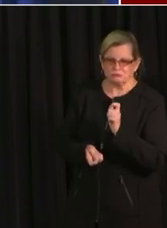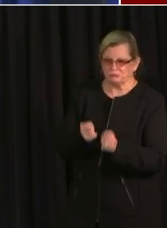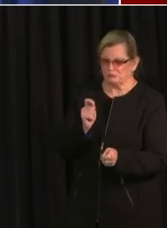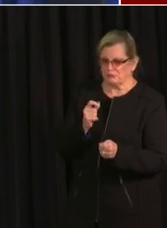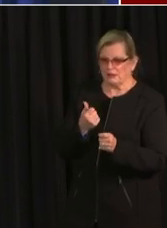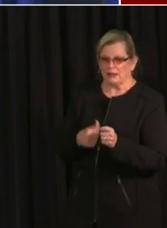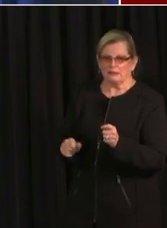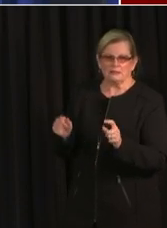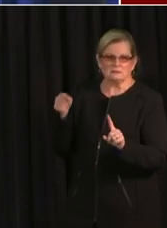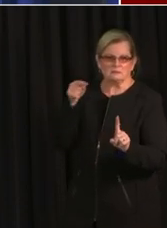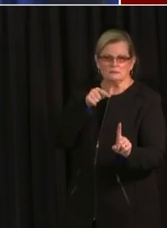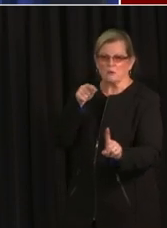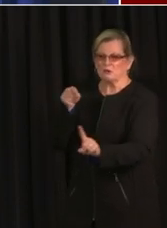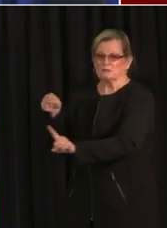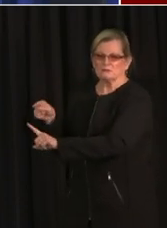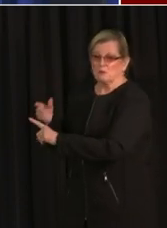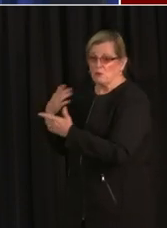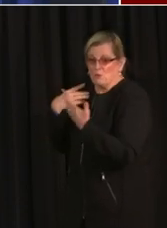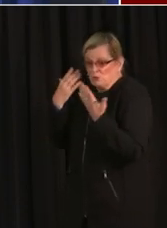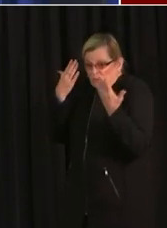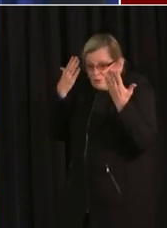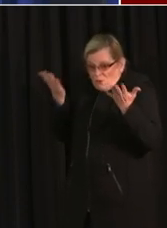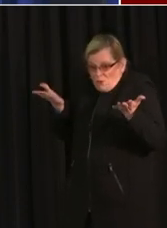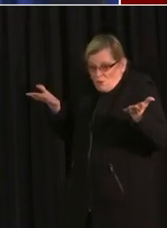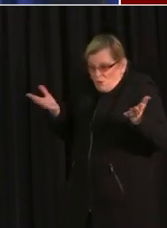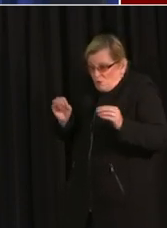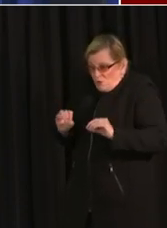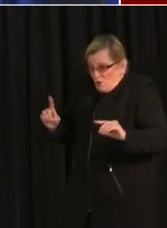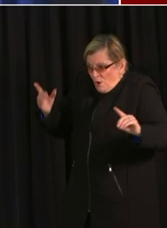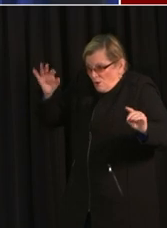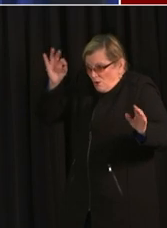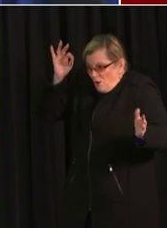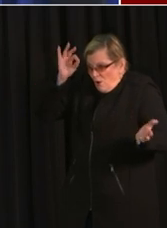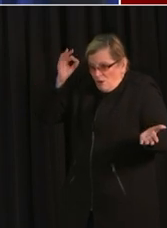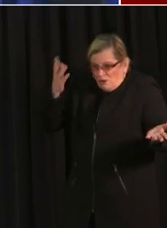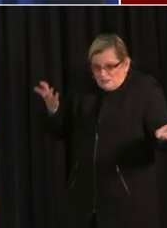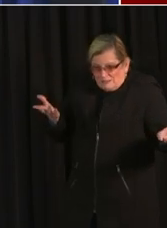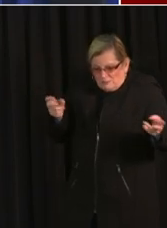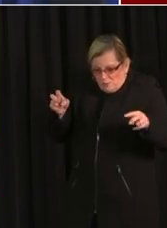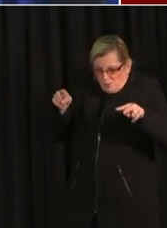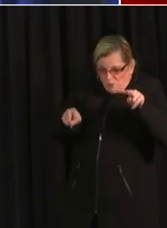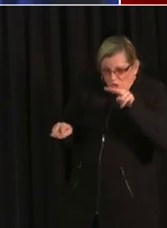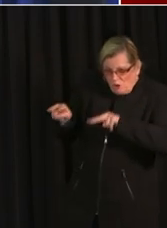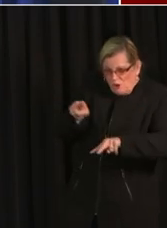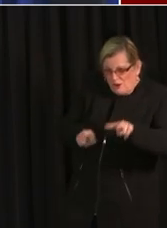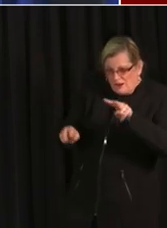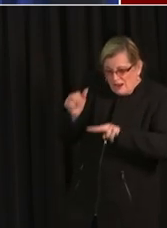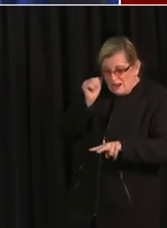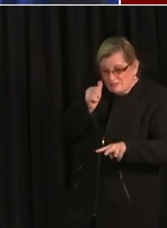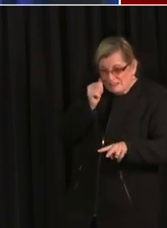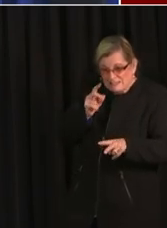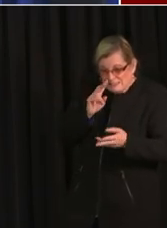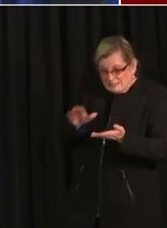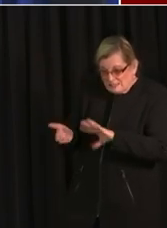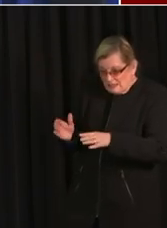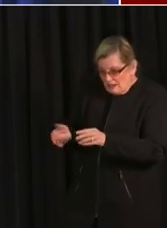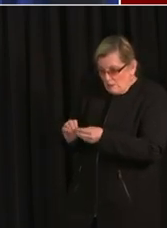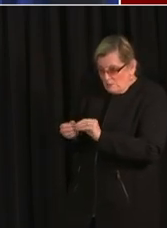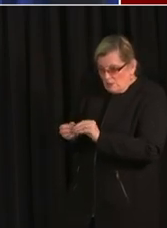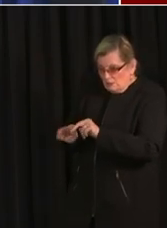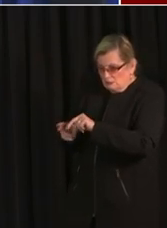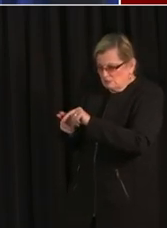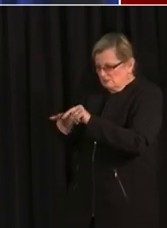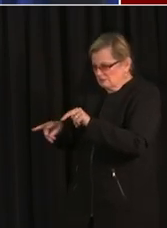terms of the number of cases we could be seeing on a daily basis. We could see deaths change, how